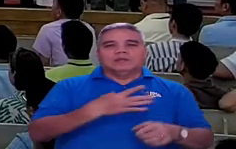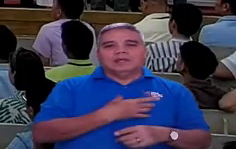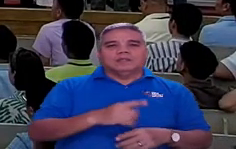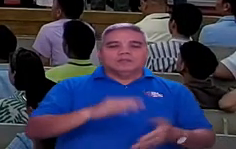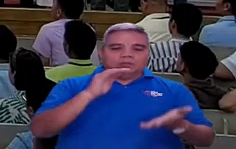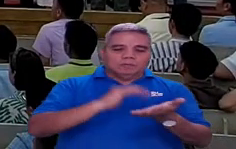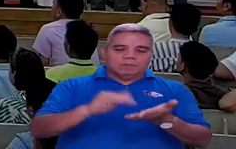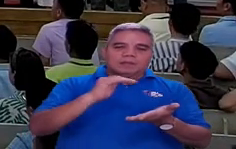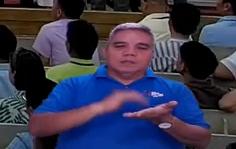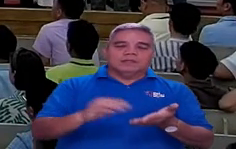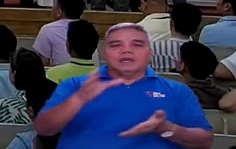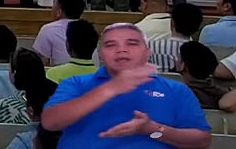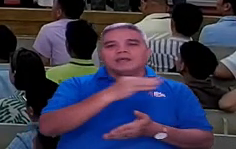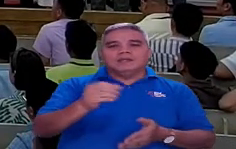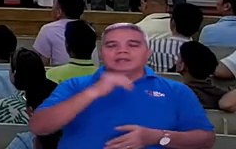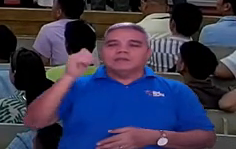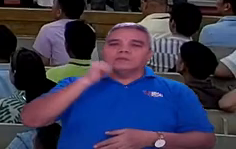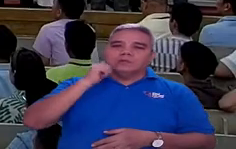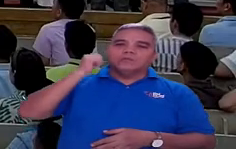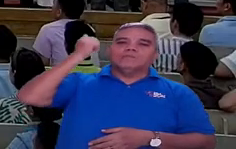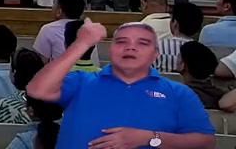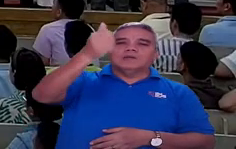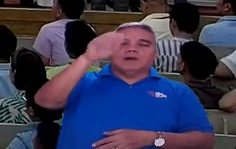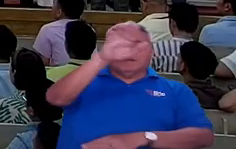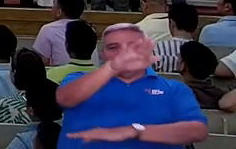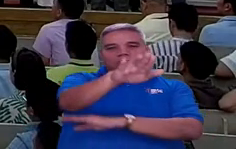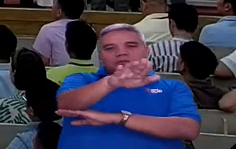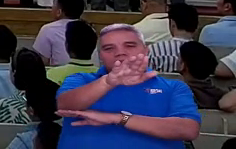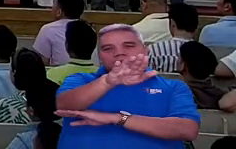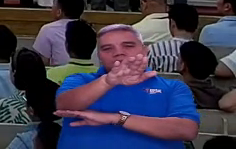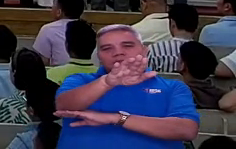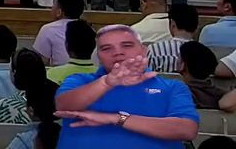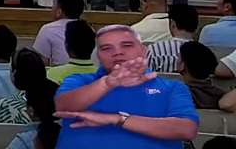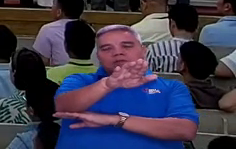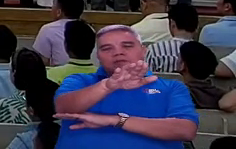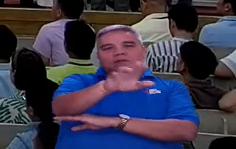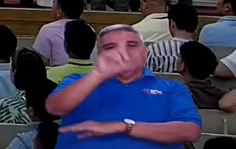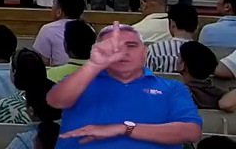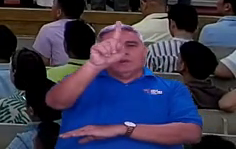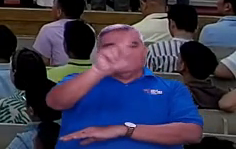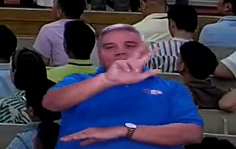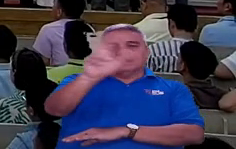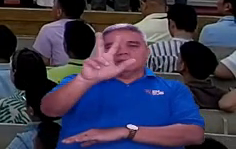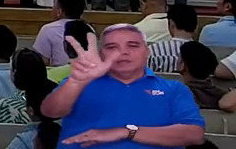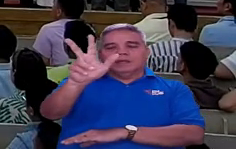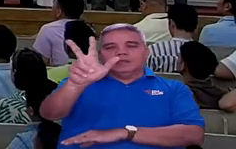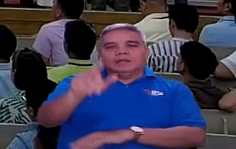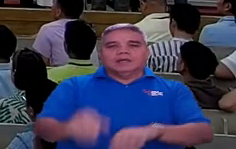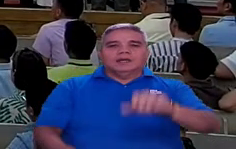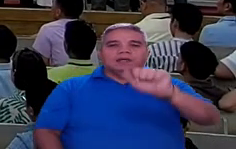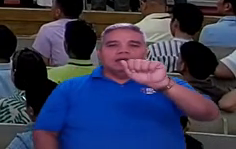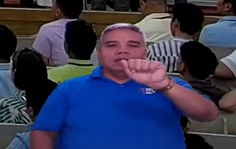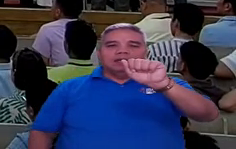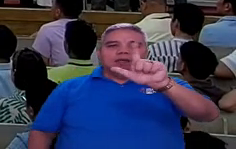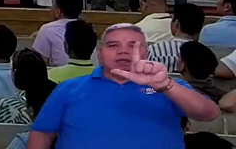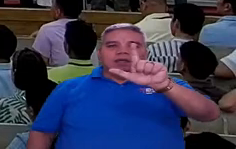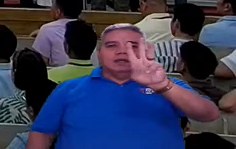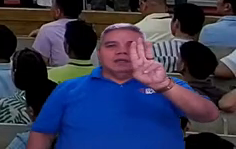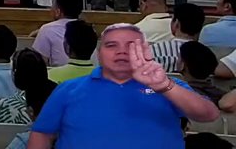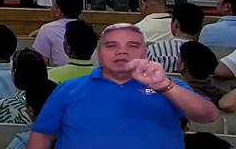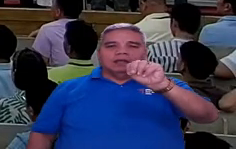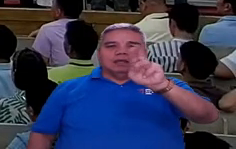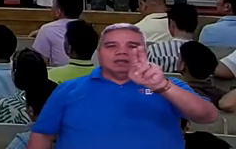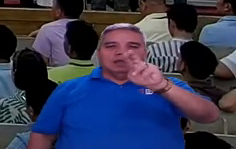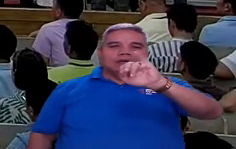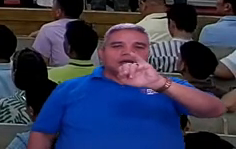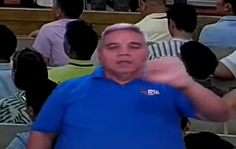like to practice. And then, tomorrow afternoon, 1:30, ang alumni sa Bible Baptist College